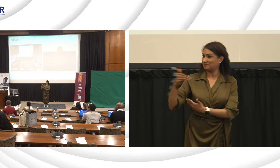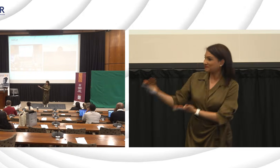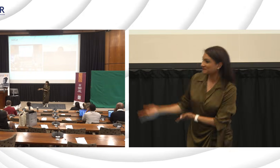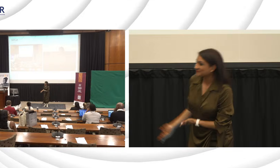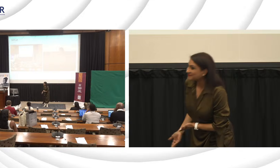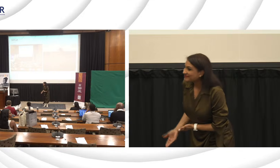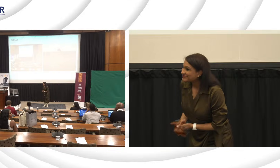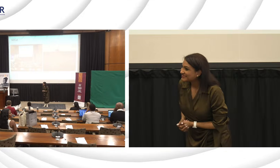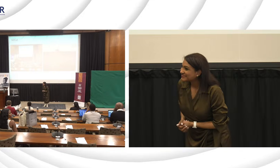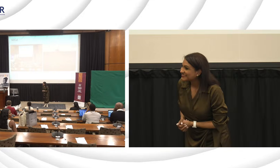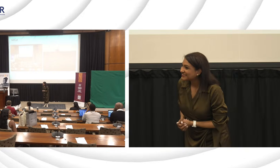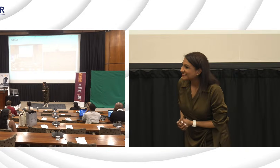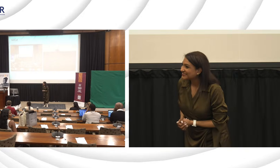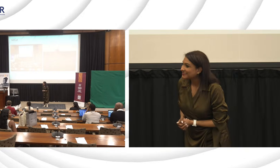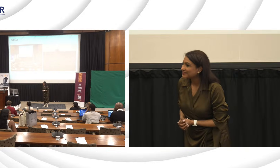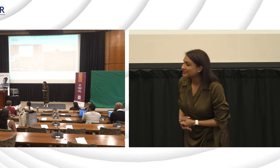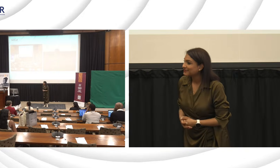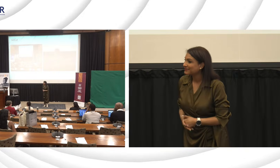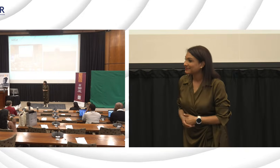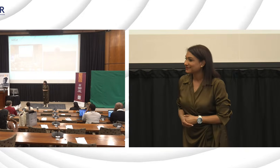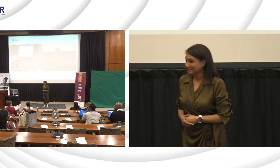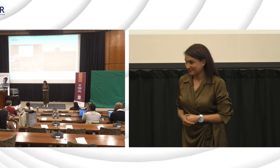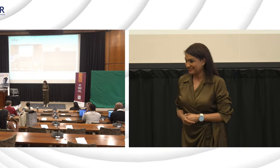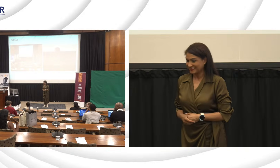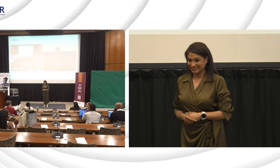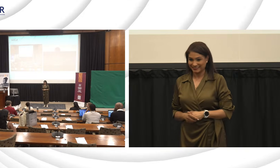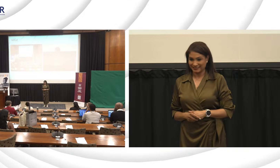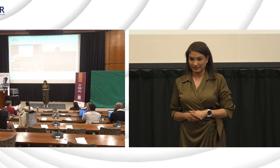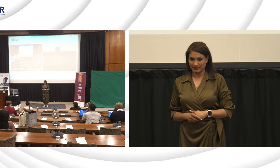Prof. Heather Brooks. She will be presenting first today.